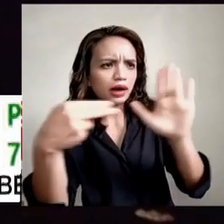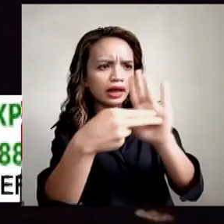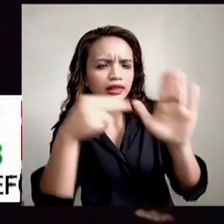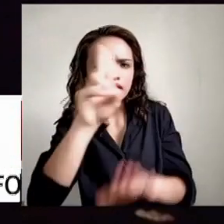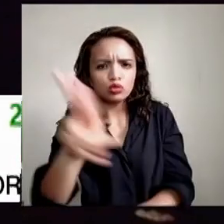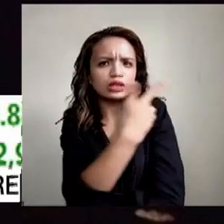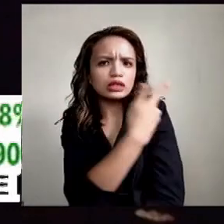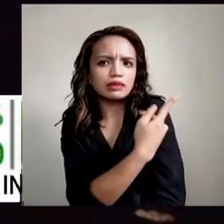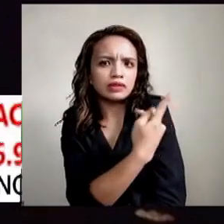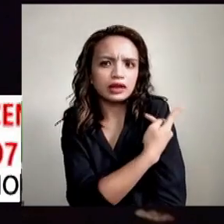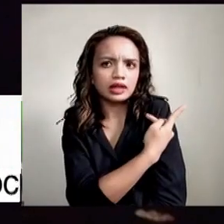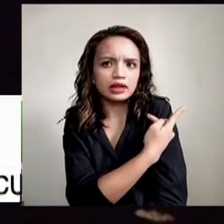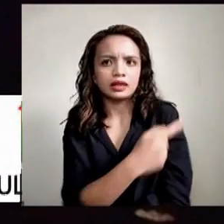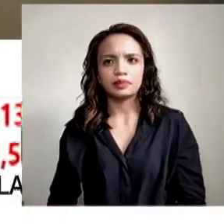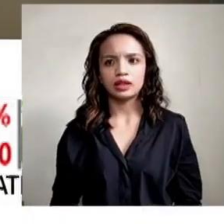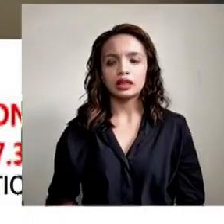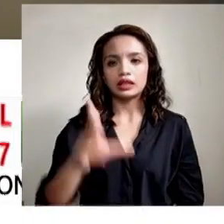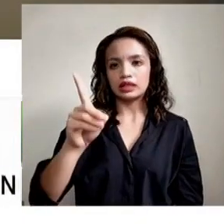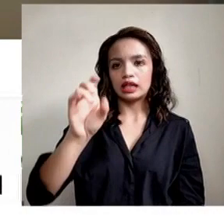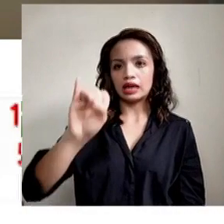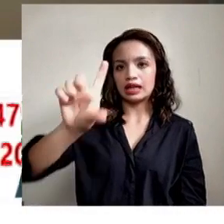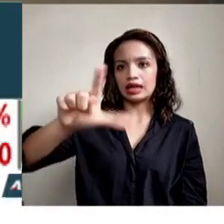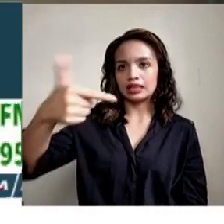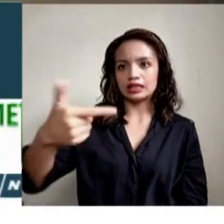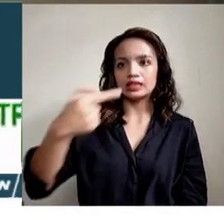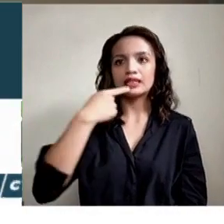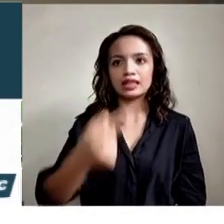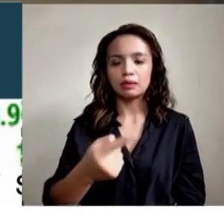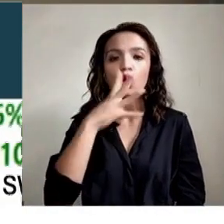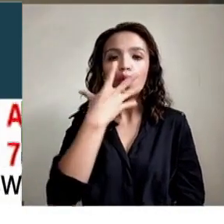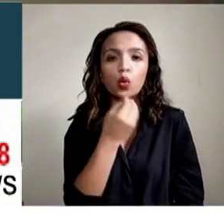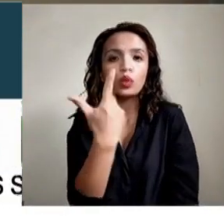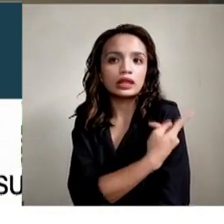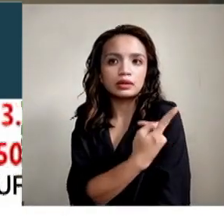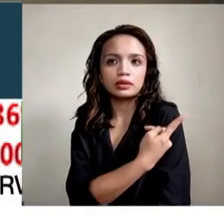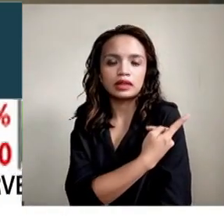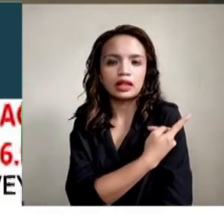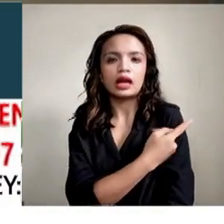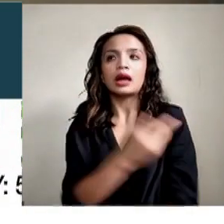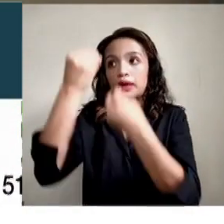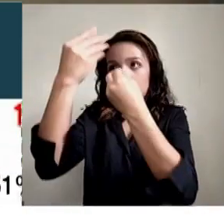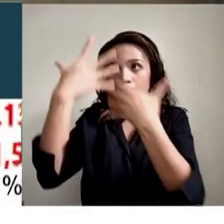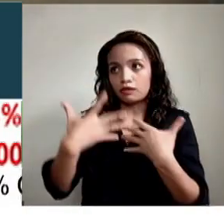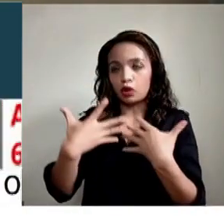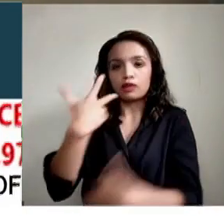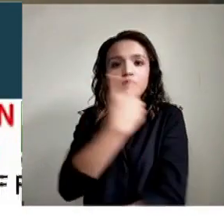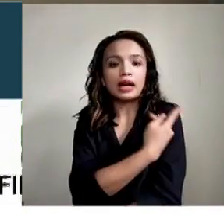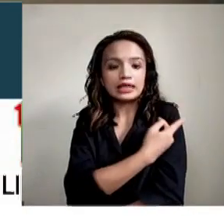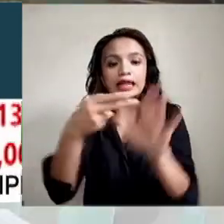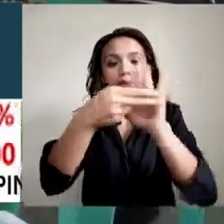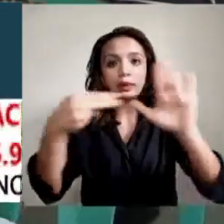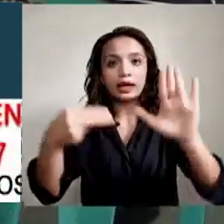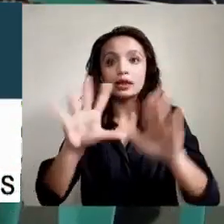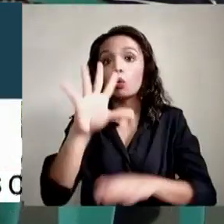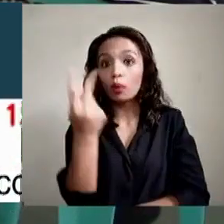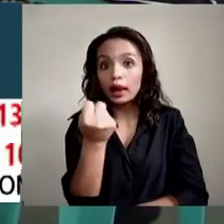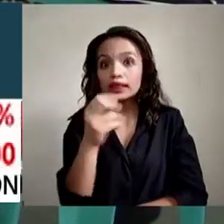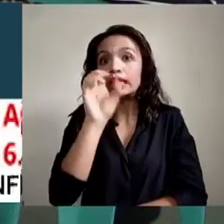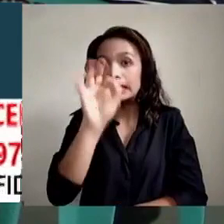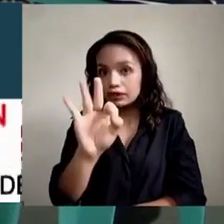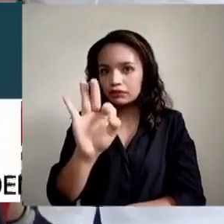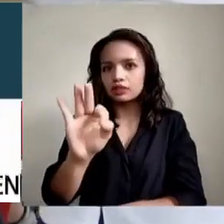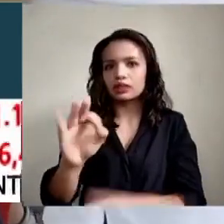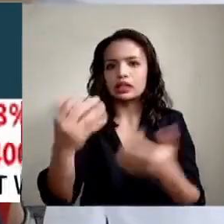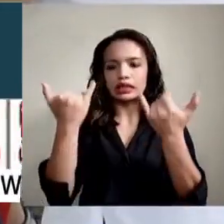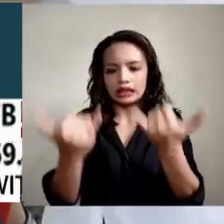local governments. The DILG says those getting their jabs will only know the brand of the vaccine on the day of inoculation.